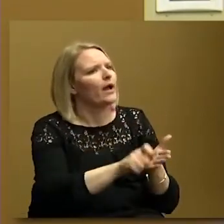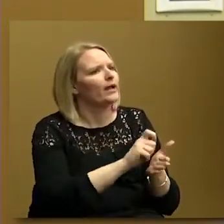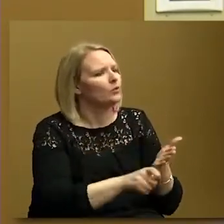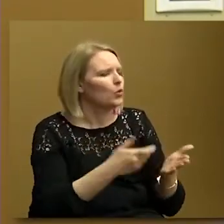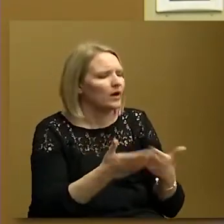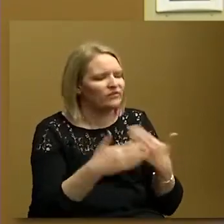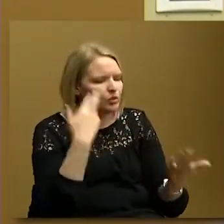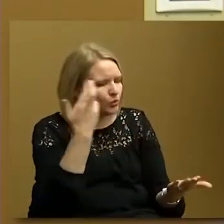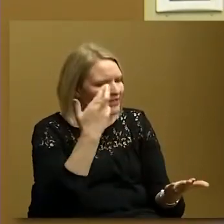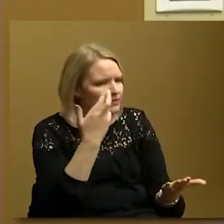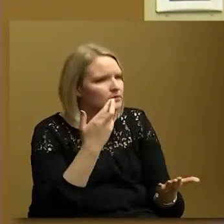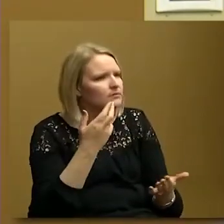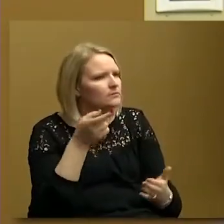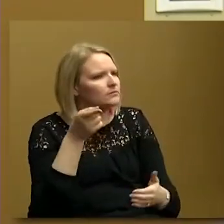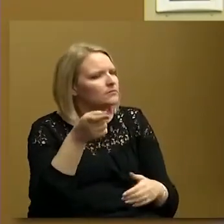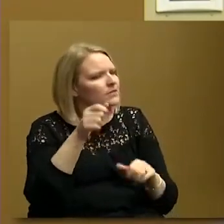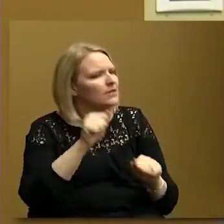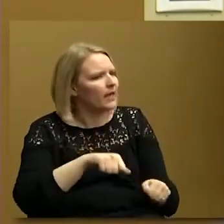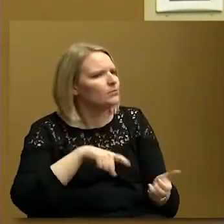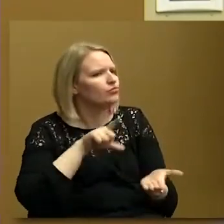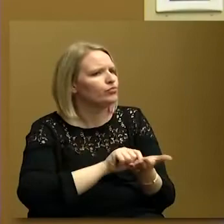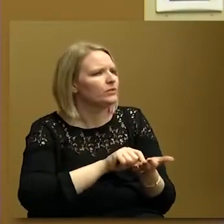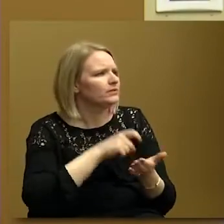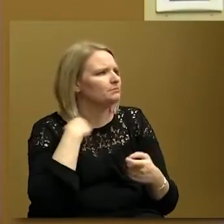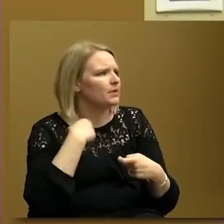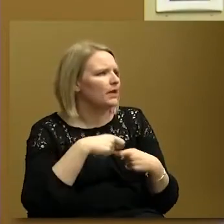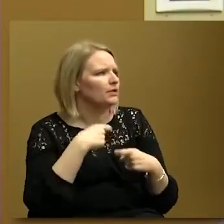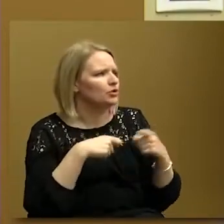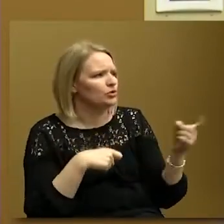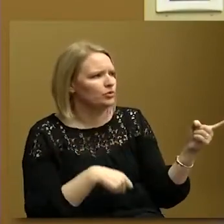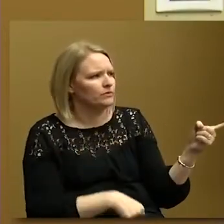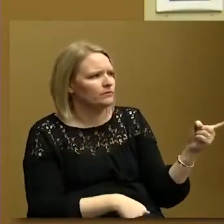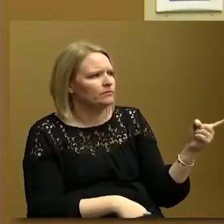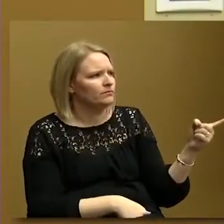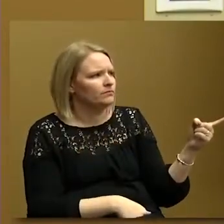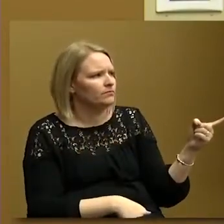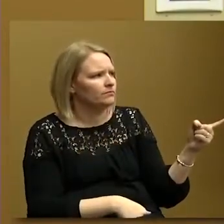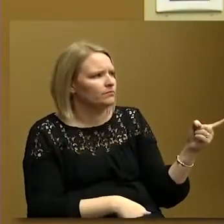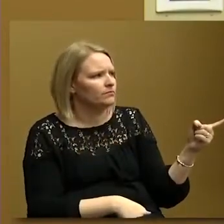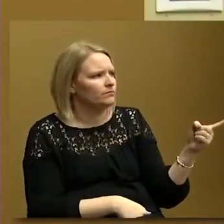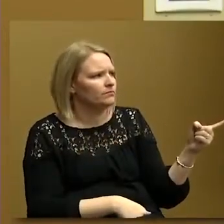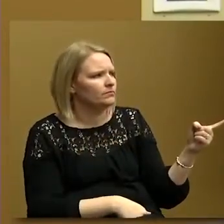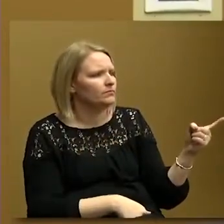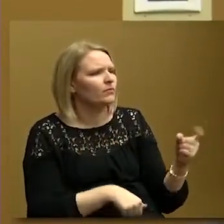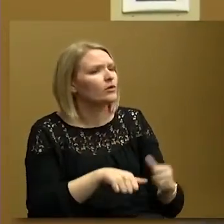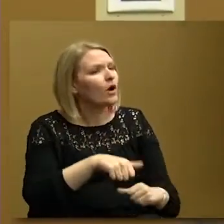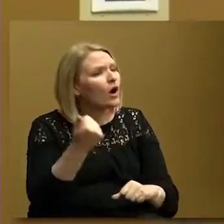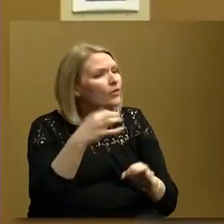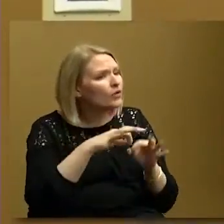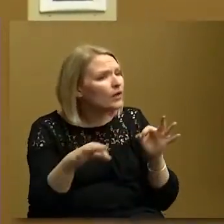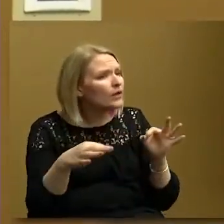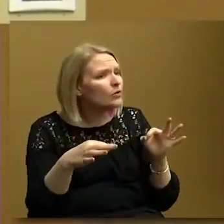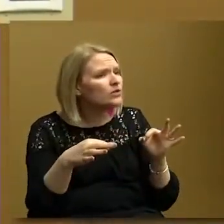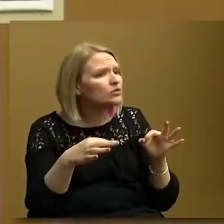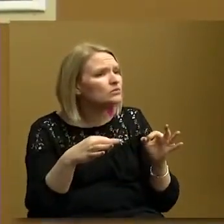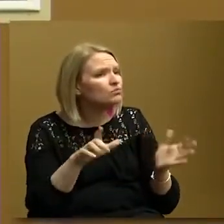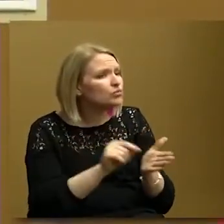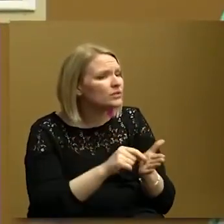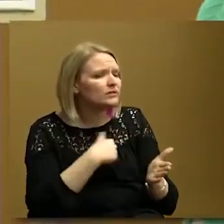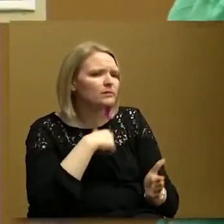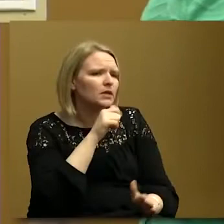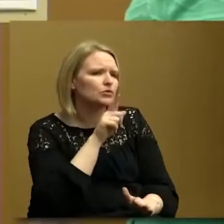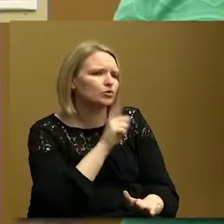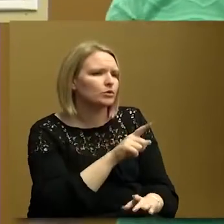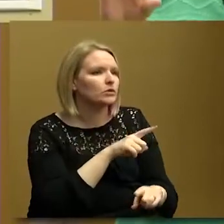whatever reason, then they do have this in Spanish. I don't know that they have a whole lot of other languages in print, but